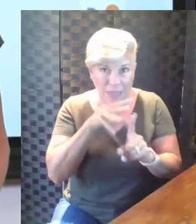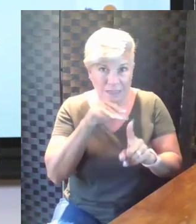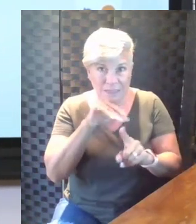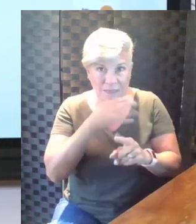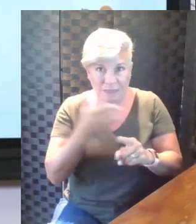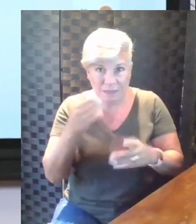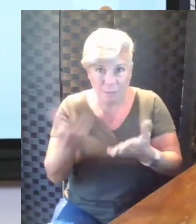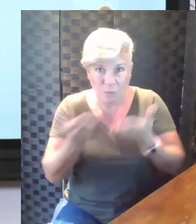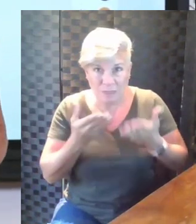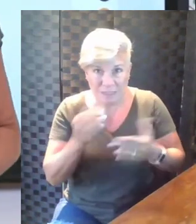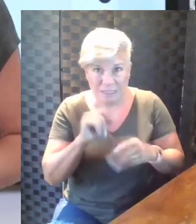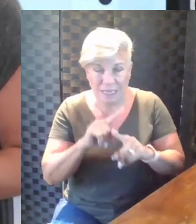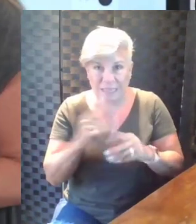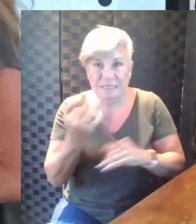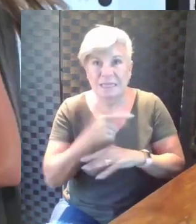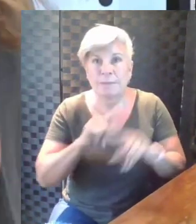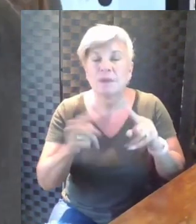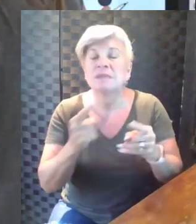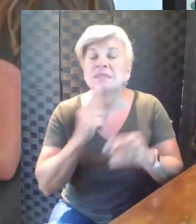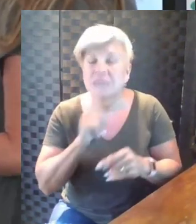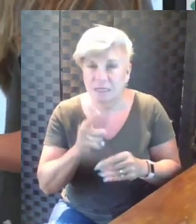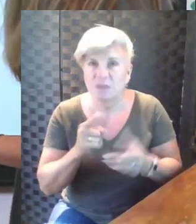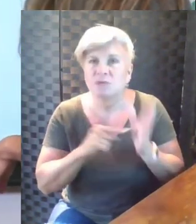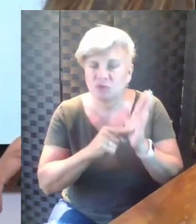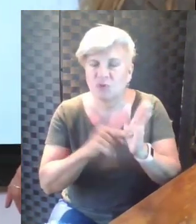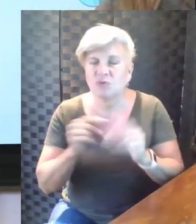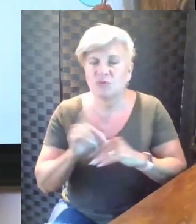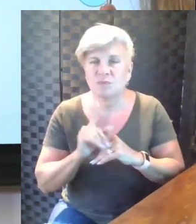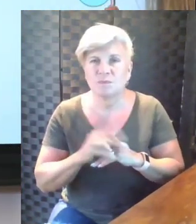that I brought today, but it does, and I'll show you how.